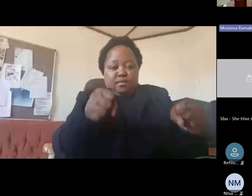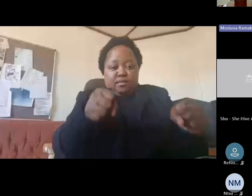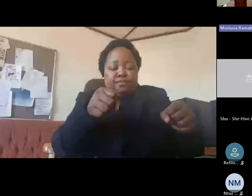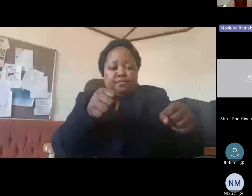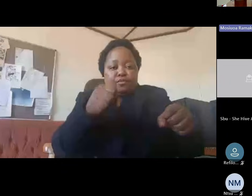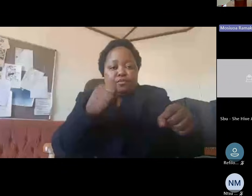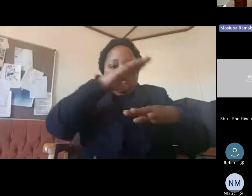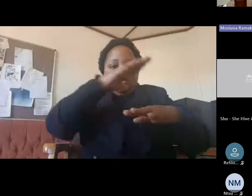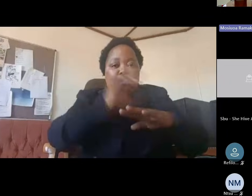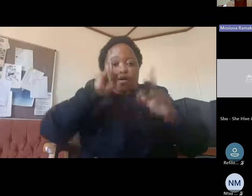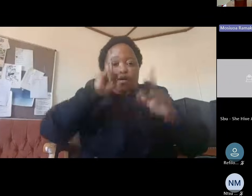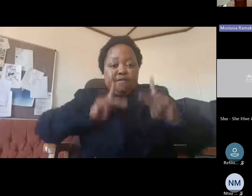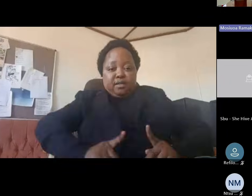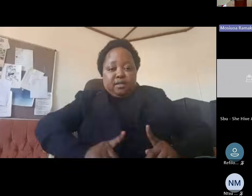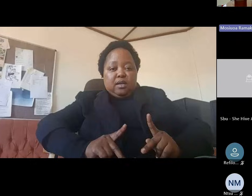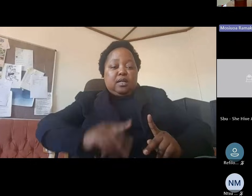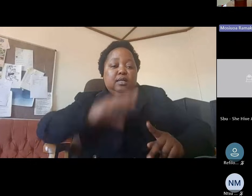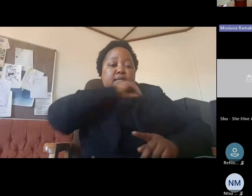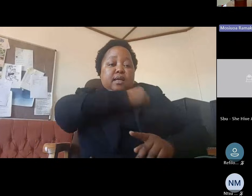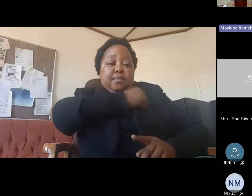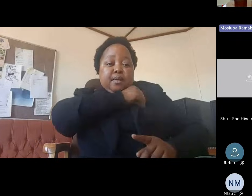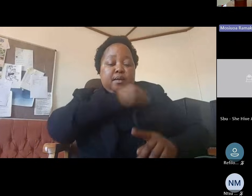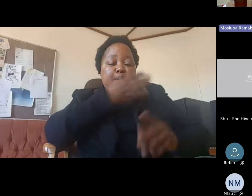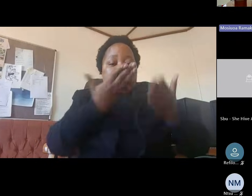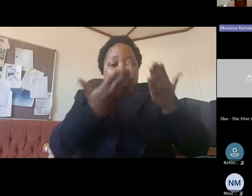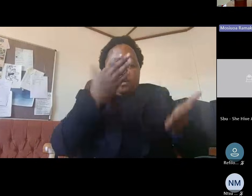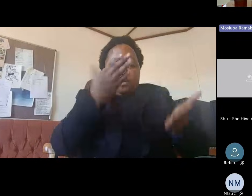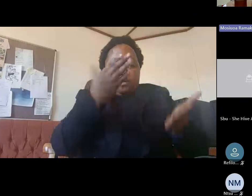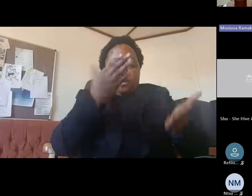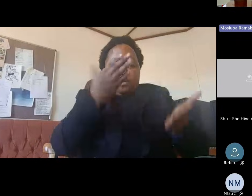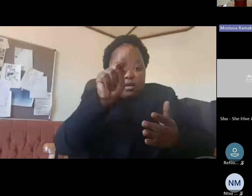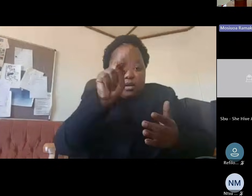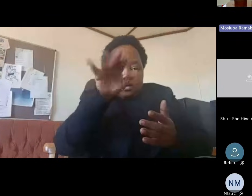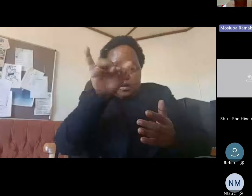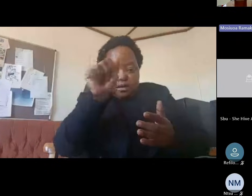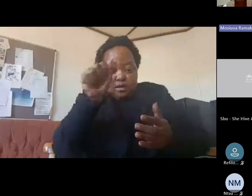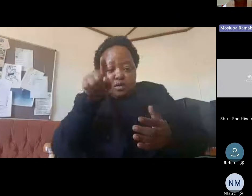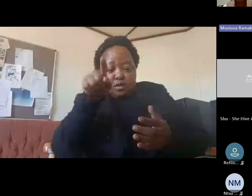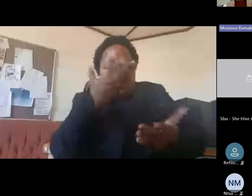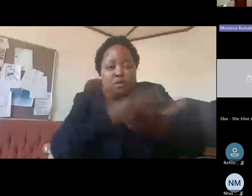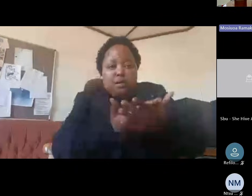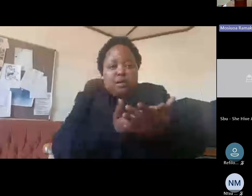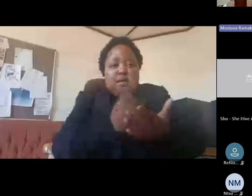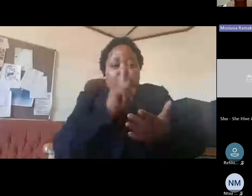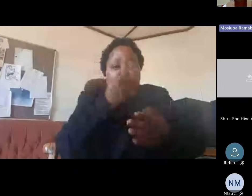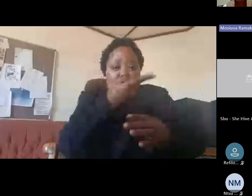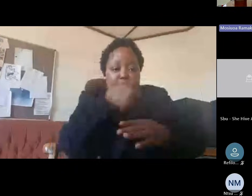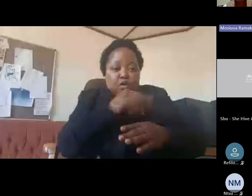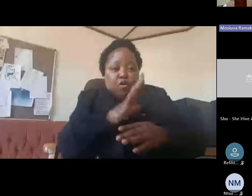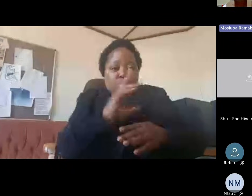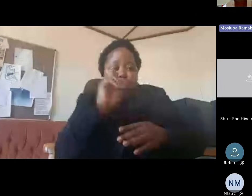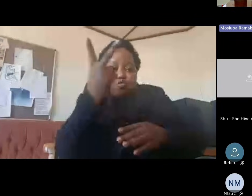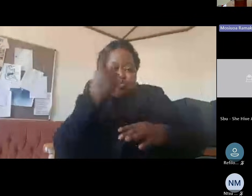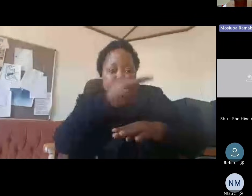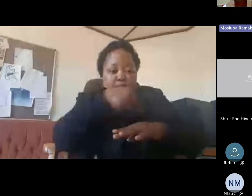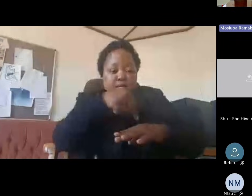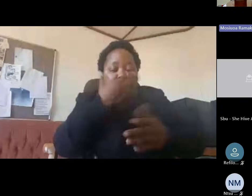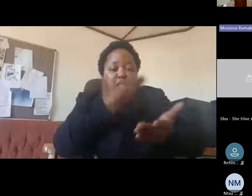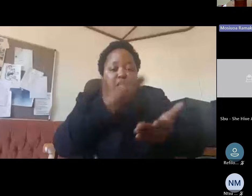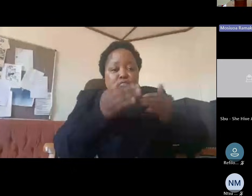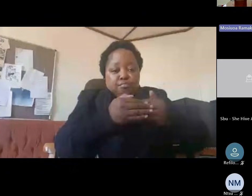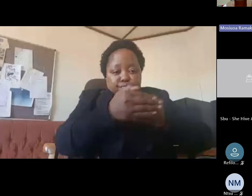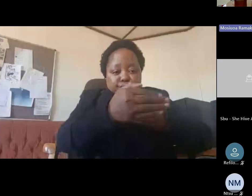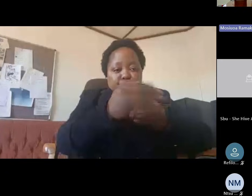disability. Perhaps, Tanya, you may, in a minute or 2 minutes, perhaps expand as to